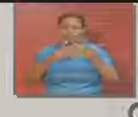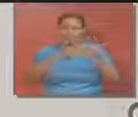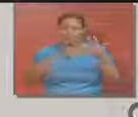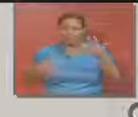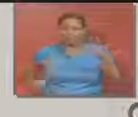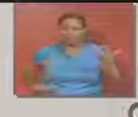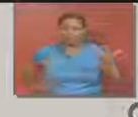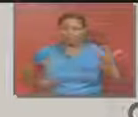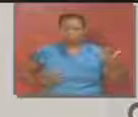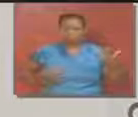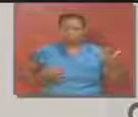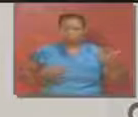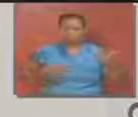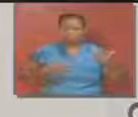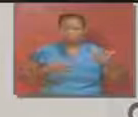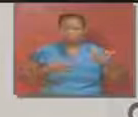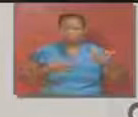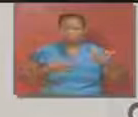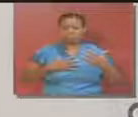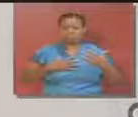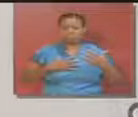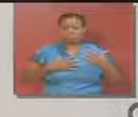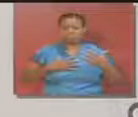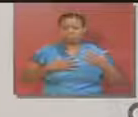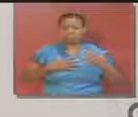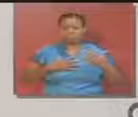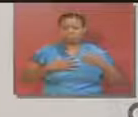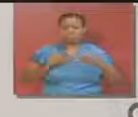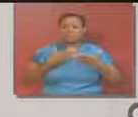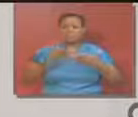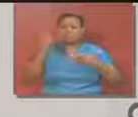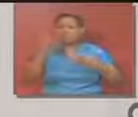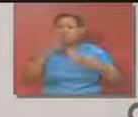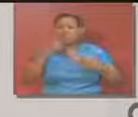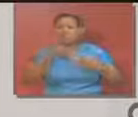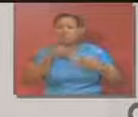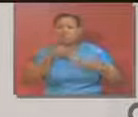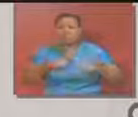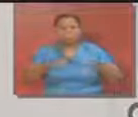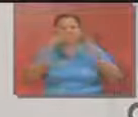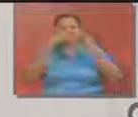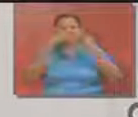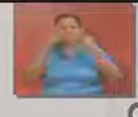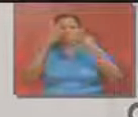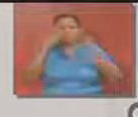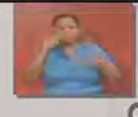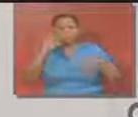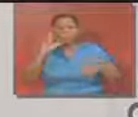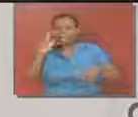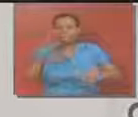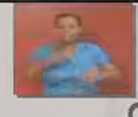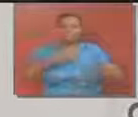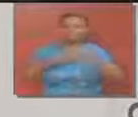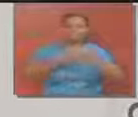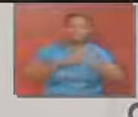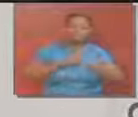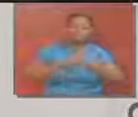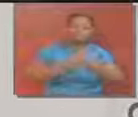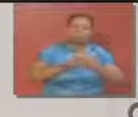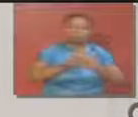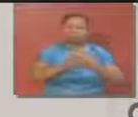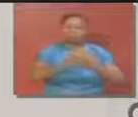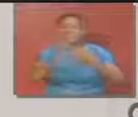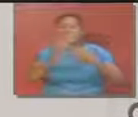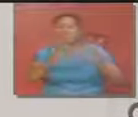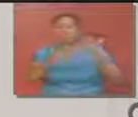shock. They might be a little bit pale. They'll be out of it. The heart might beat faster. Also, the blood vessels in the heart are a little bit more